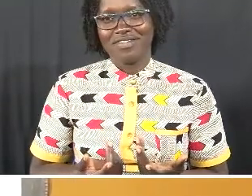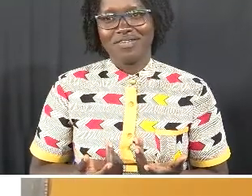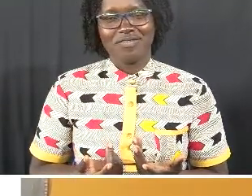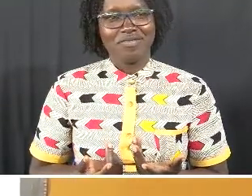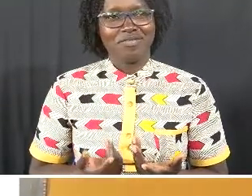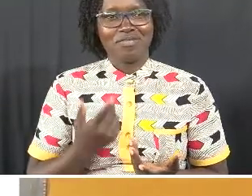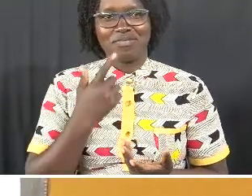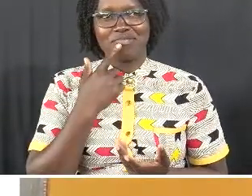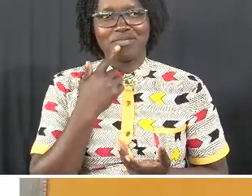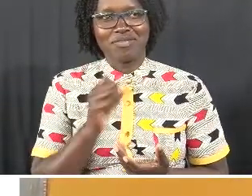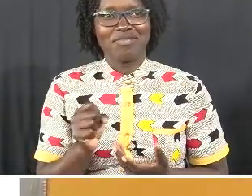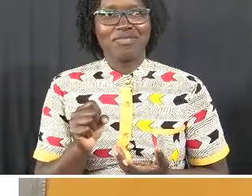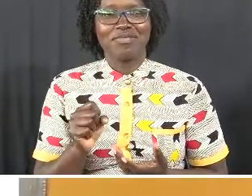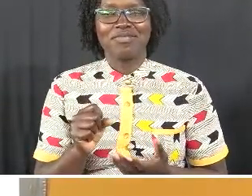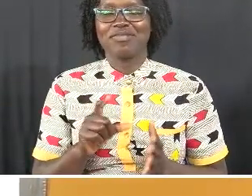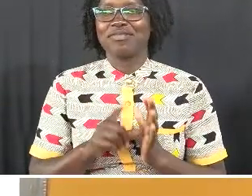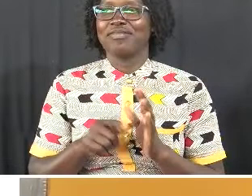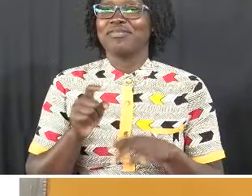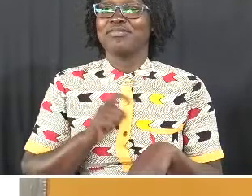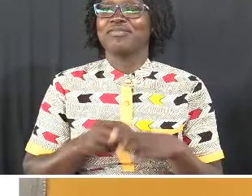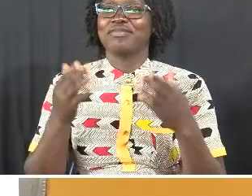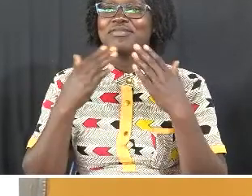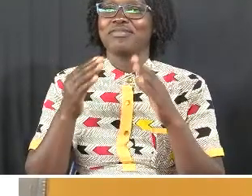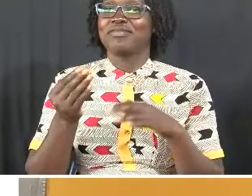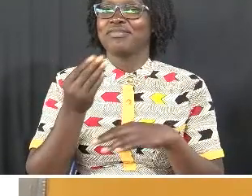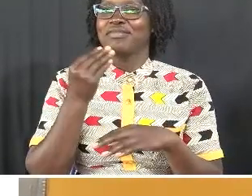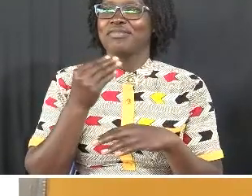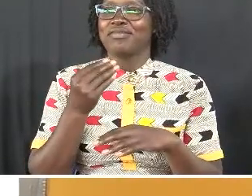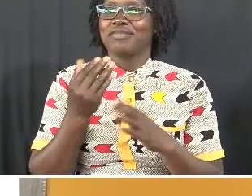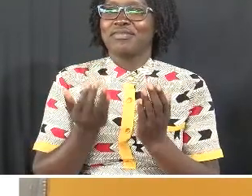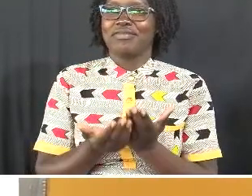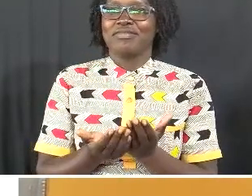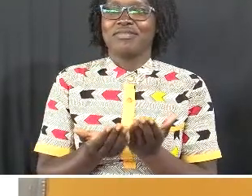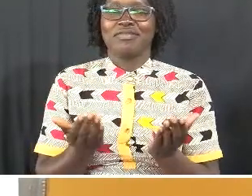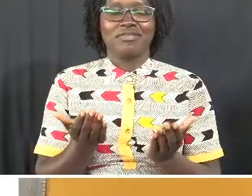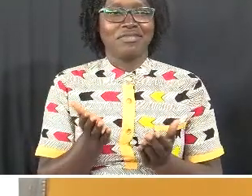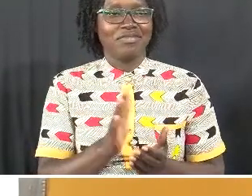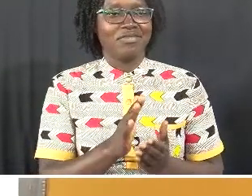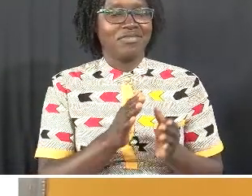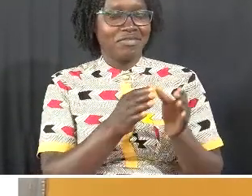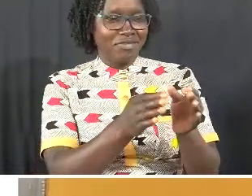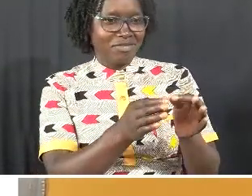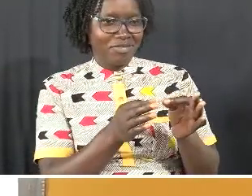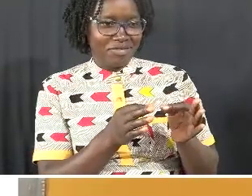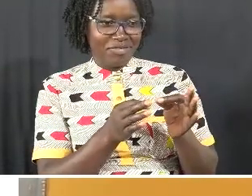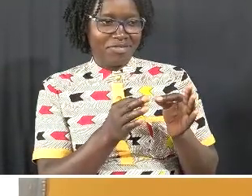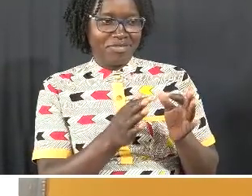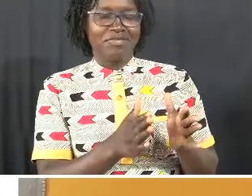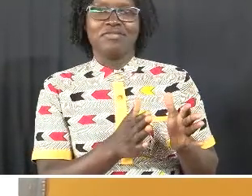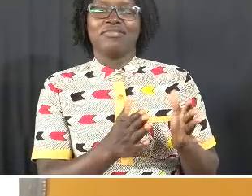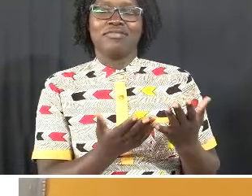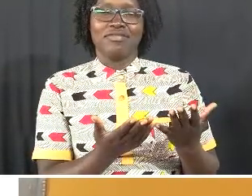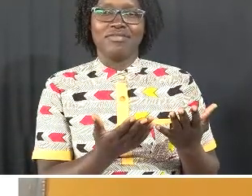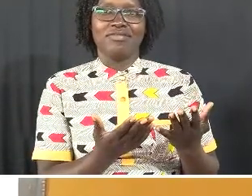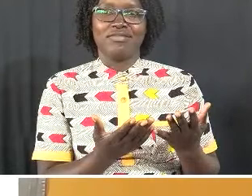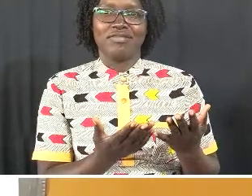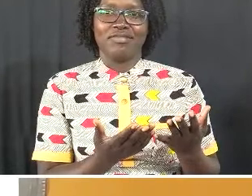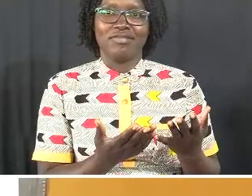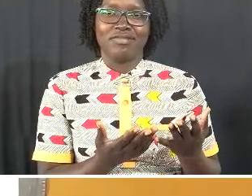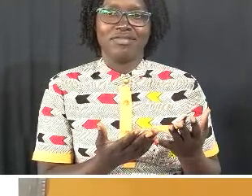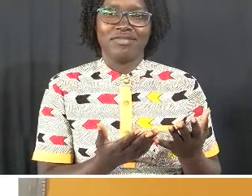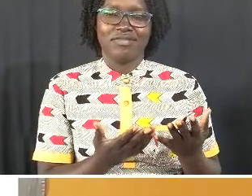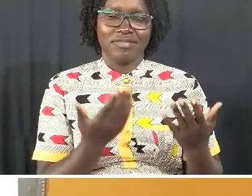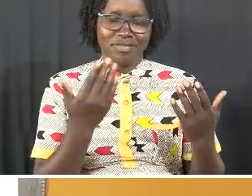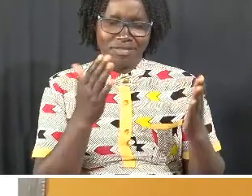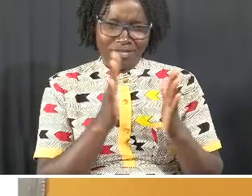So later on, when I finished eating, I took my plate back to the counter. And the